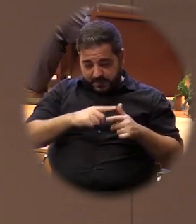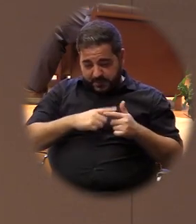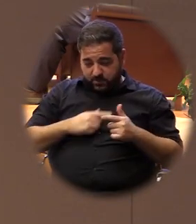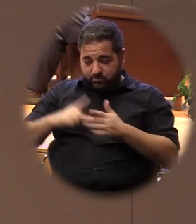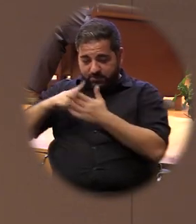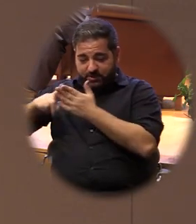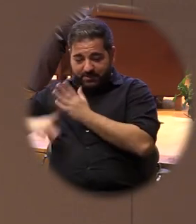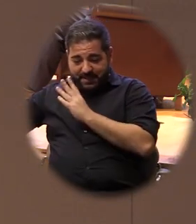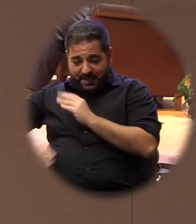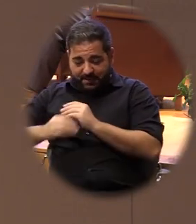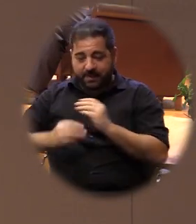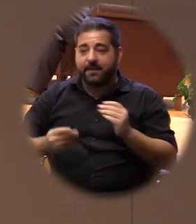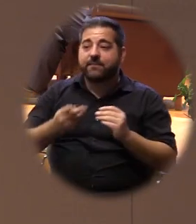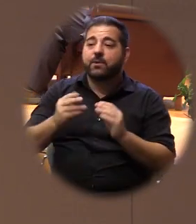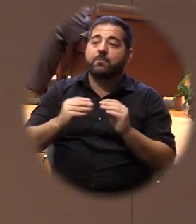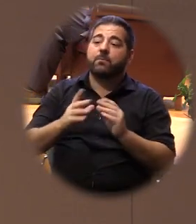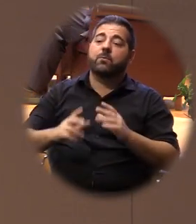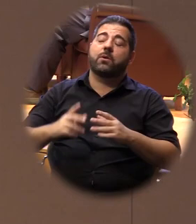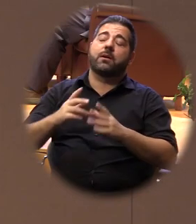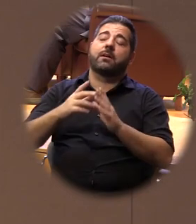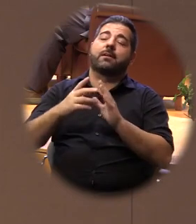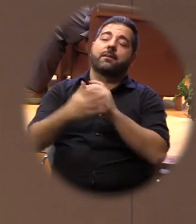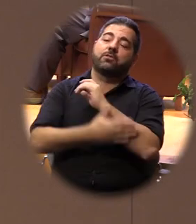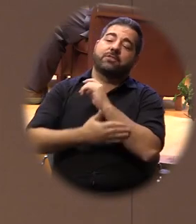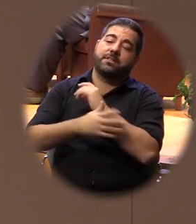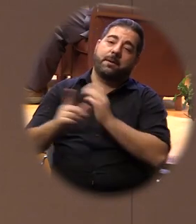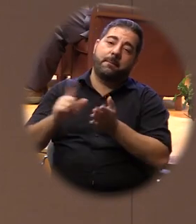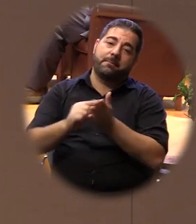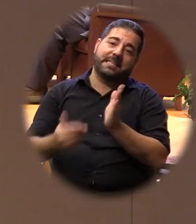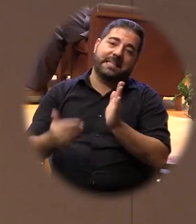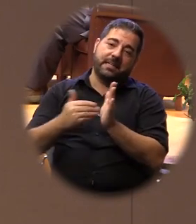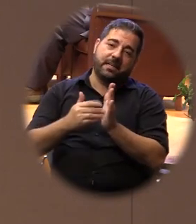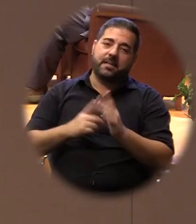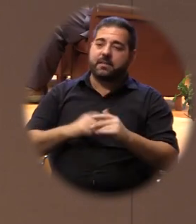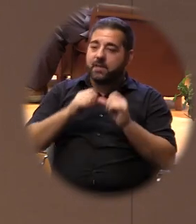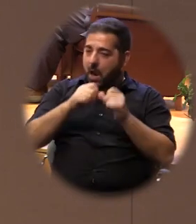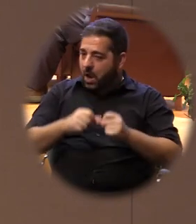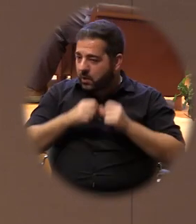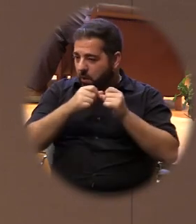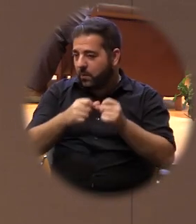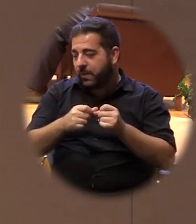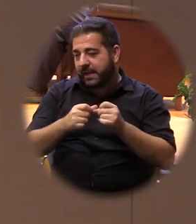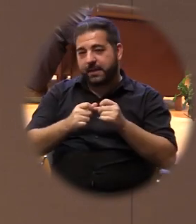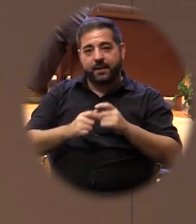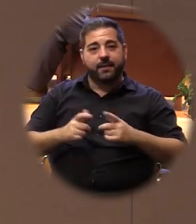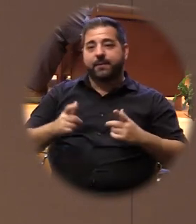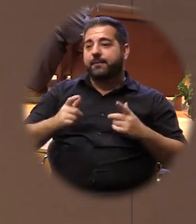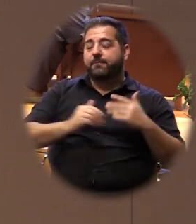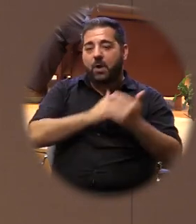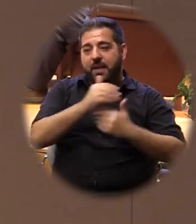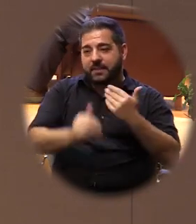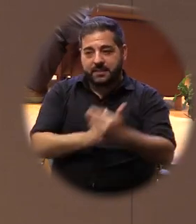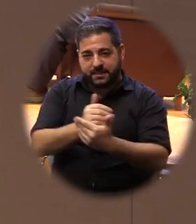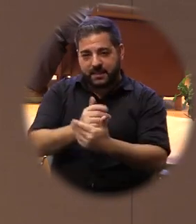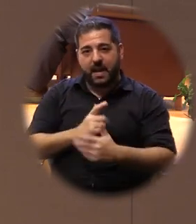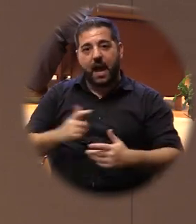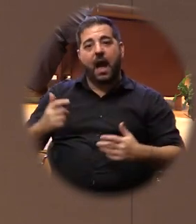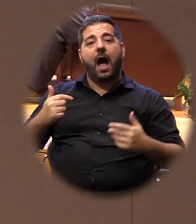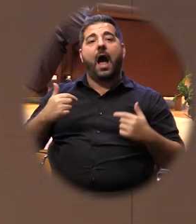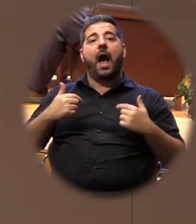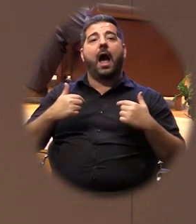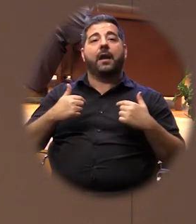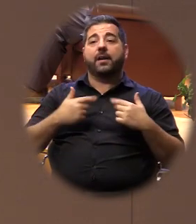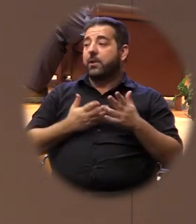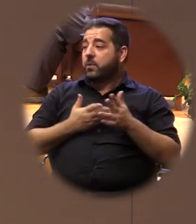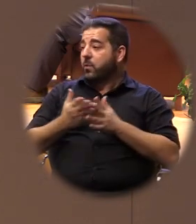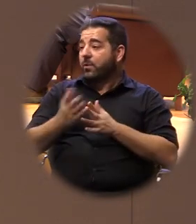recently added a few more countries and republished. So it's an ongoing kind of whack-a-mole process. And I, Rob, to your question,